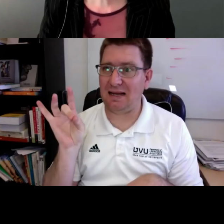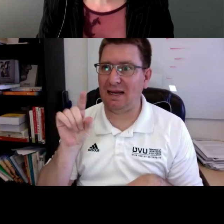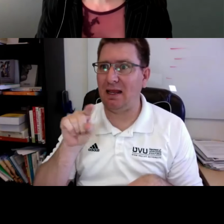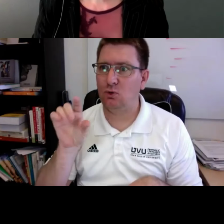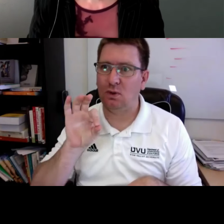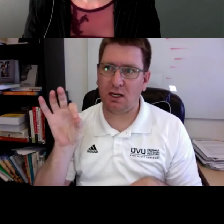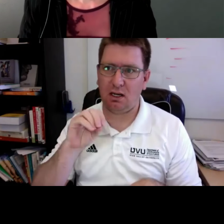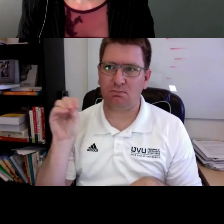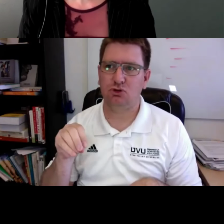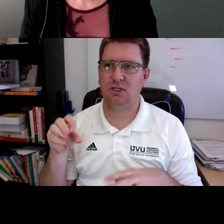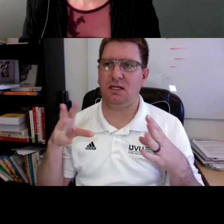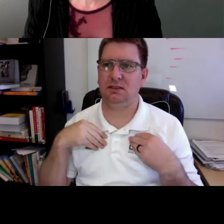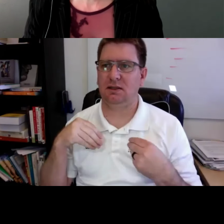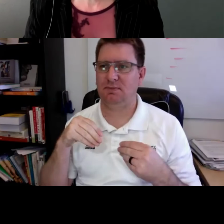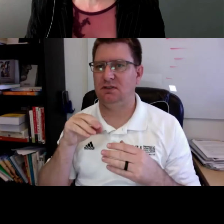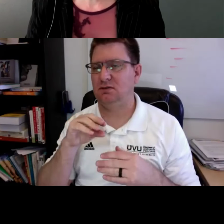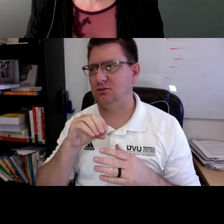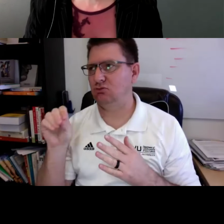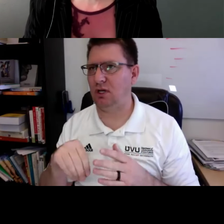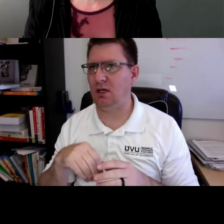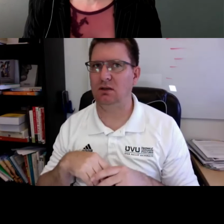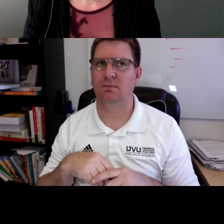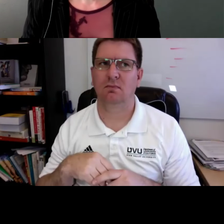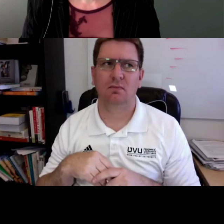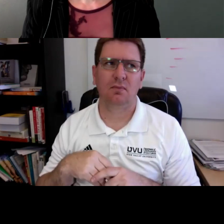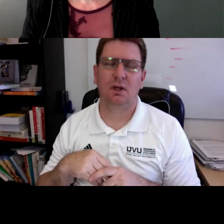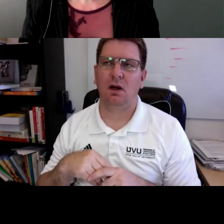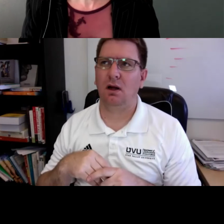Yep. 98 to 99%